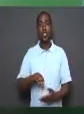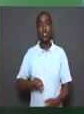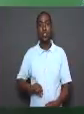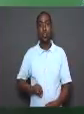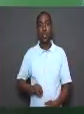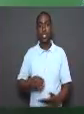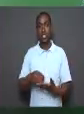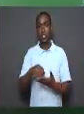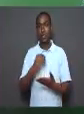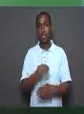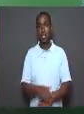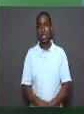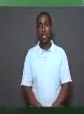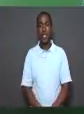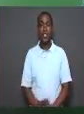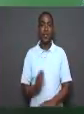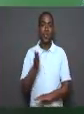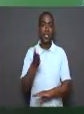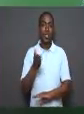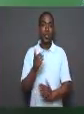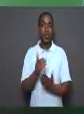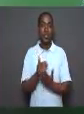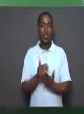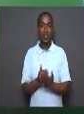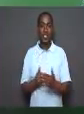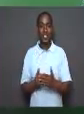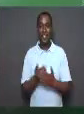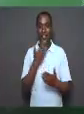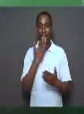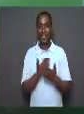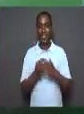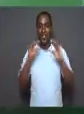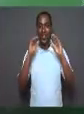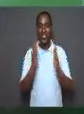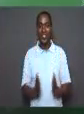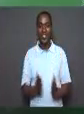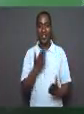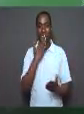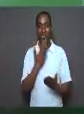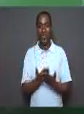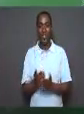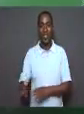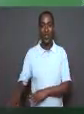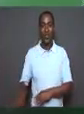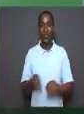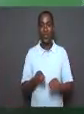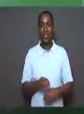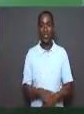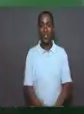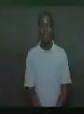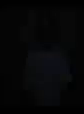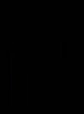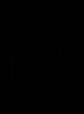stomach. Until next lesson, thank you, teacher. Thank you, students.